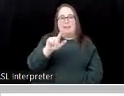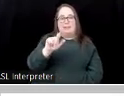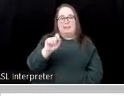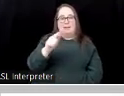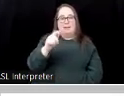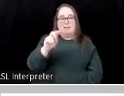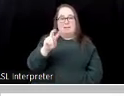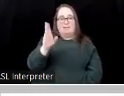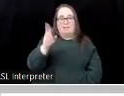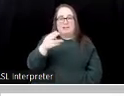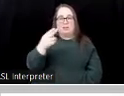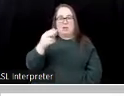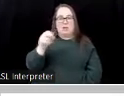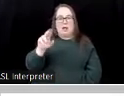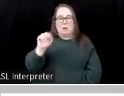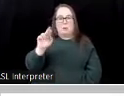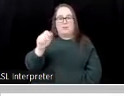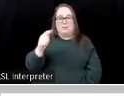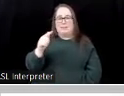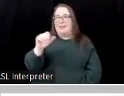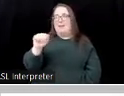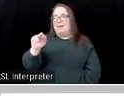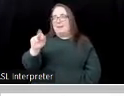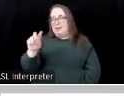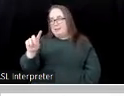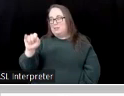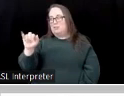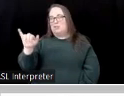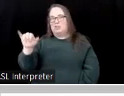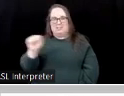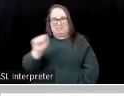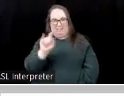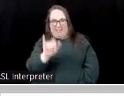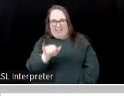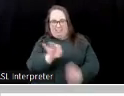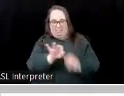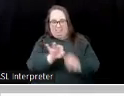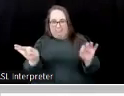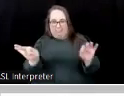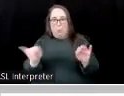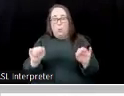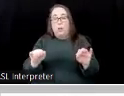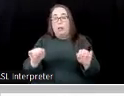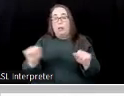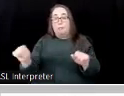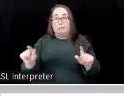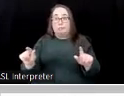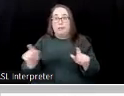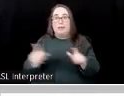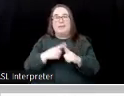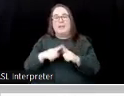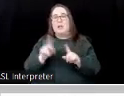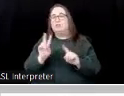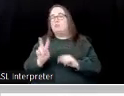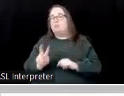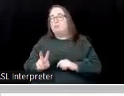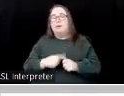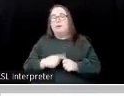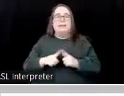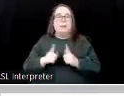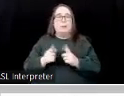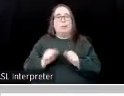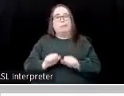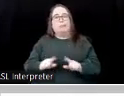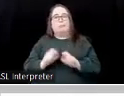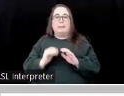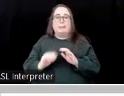acl.gov/housing and services, all spelled out, at the end of the webinar. We'll share an email address too, so you can be in touch with us